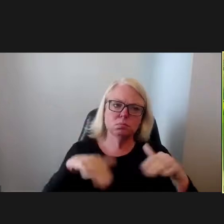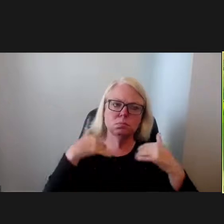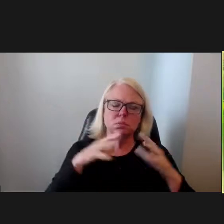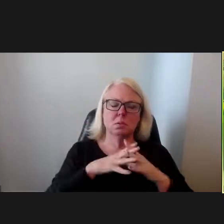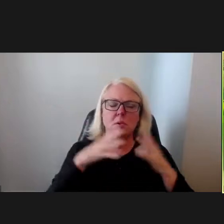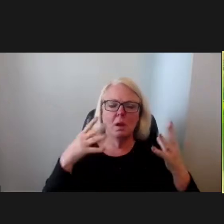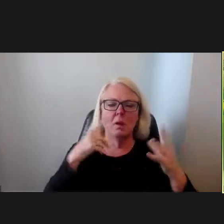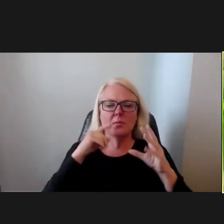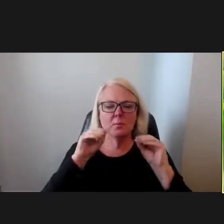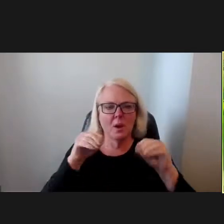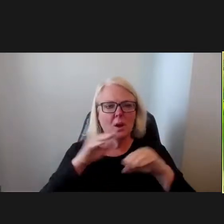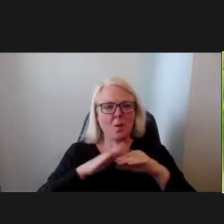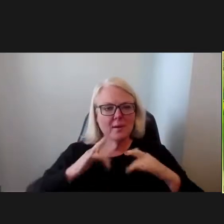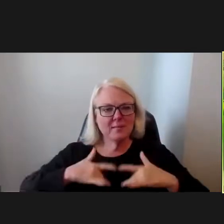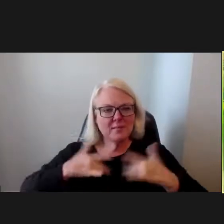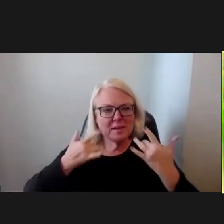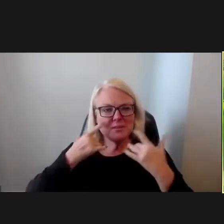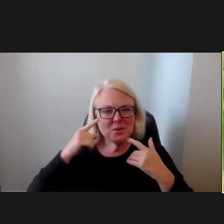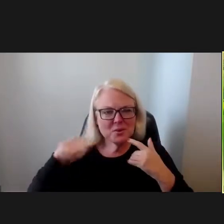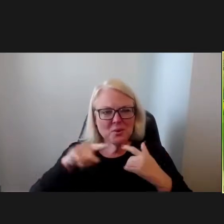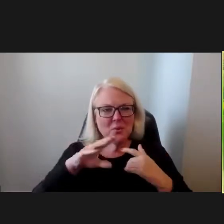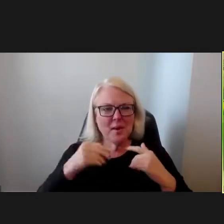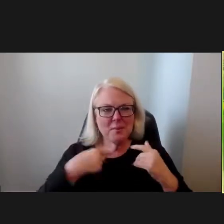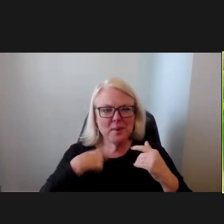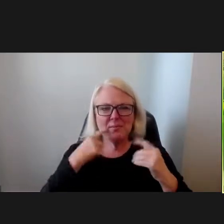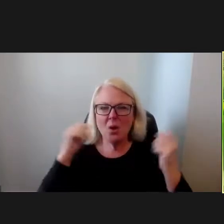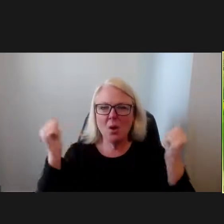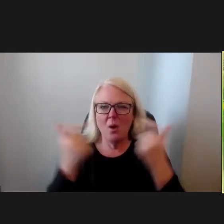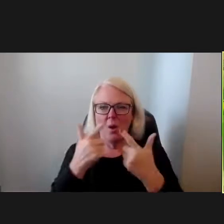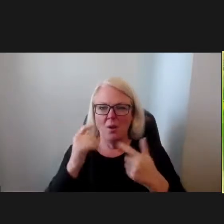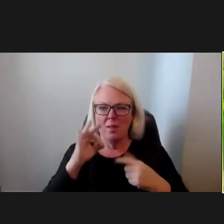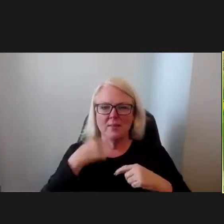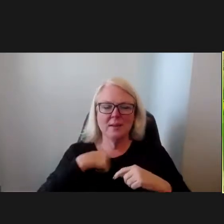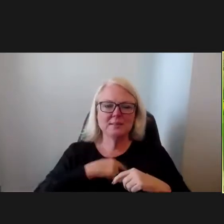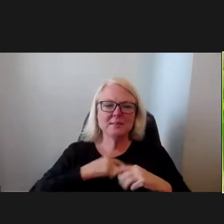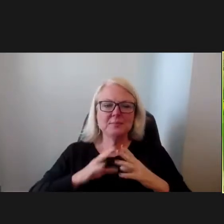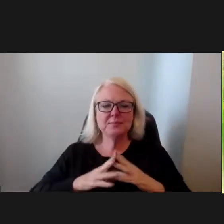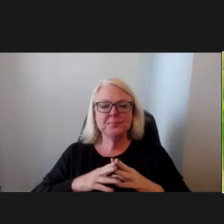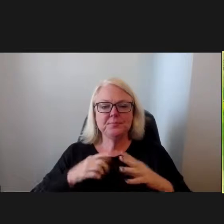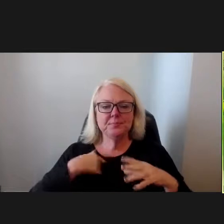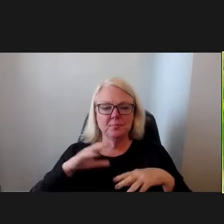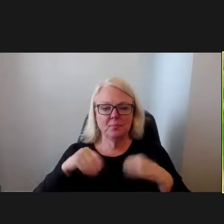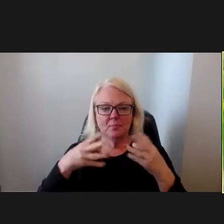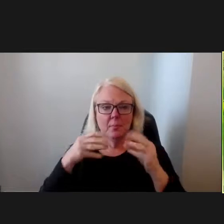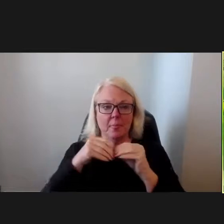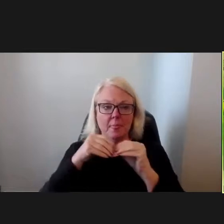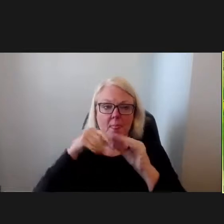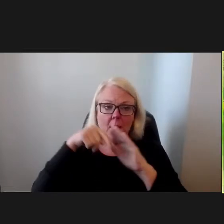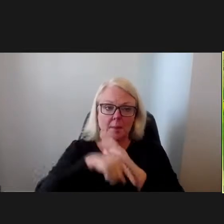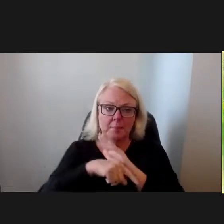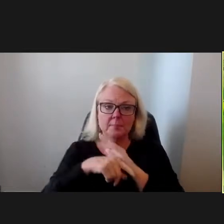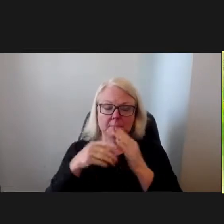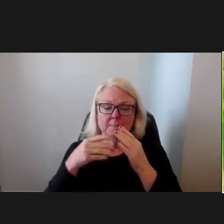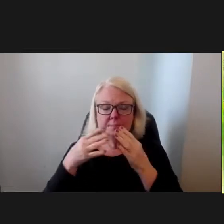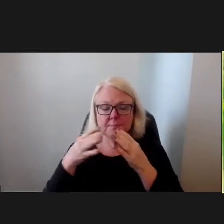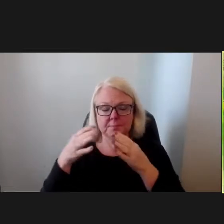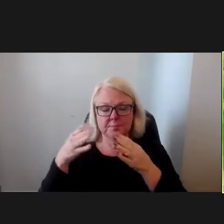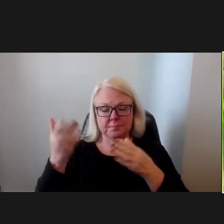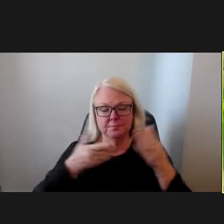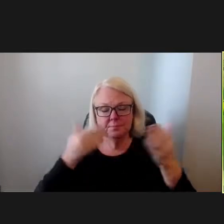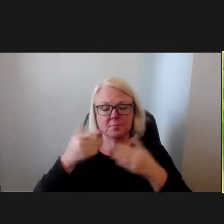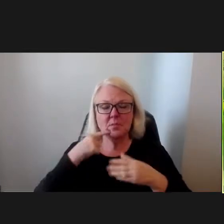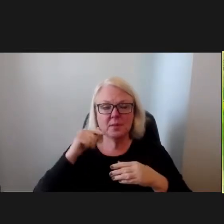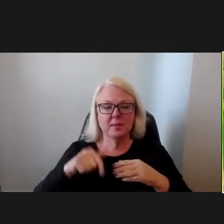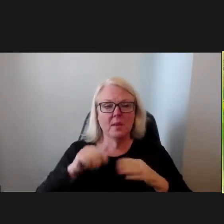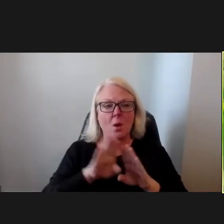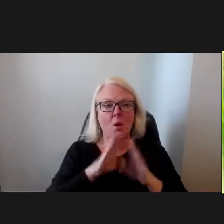put on these events for you and for me and for all of us. I gave more extended opening remarks at the first event of this series, and if you'd